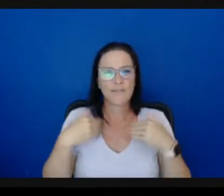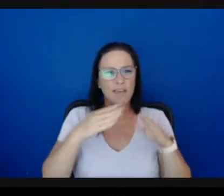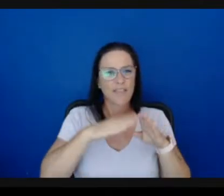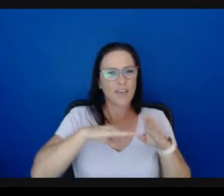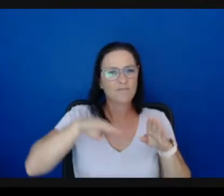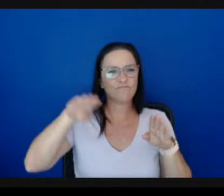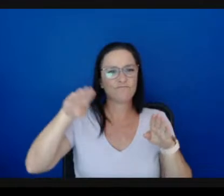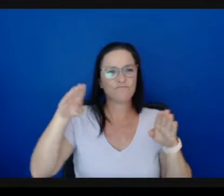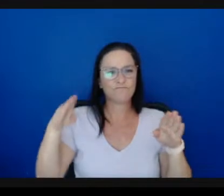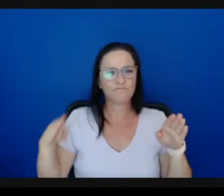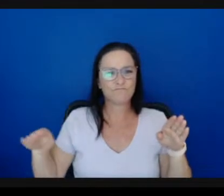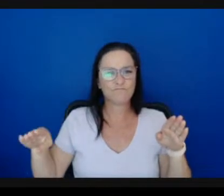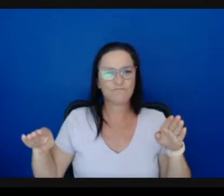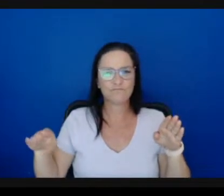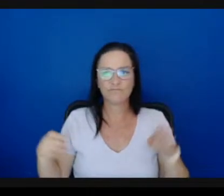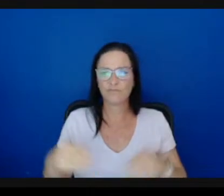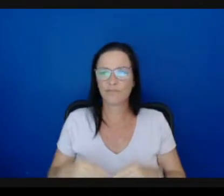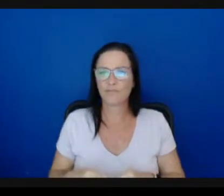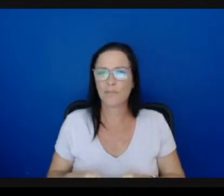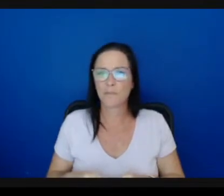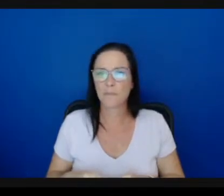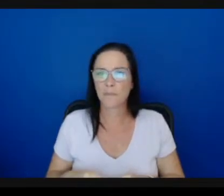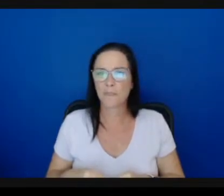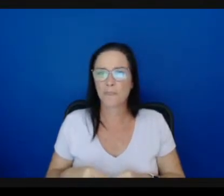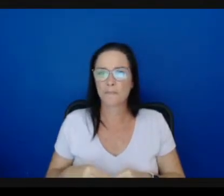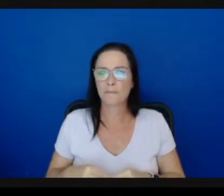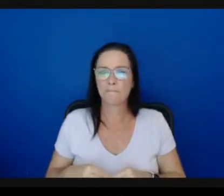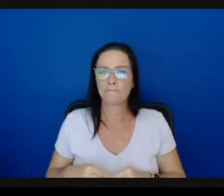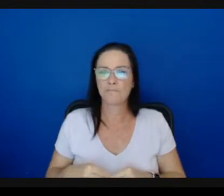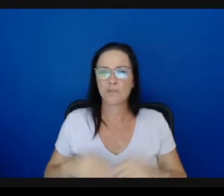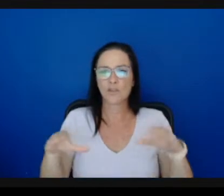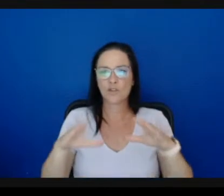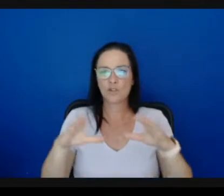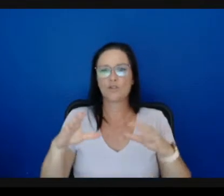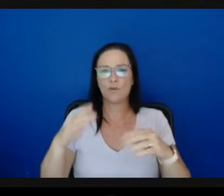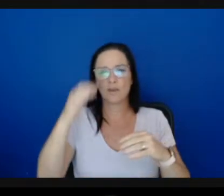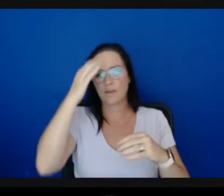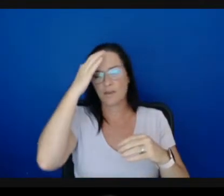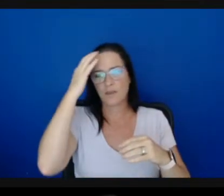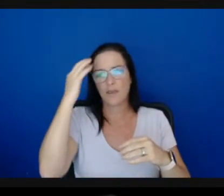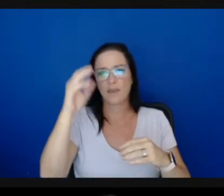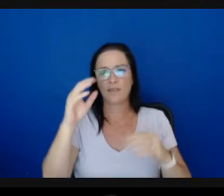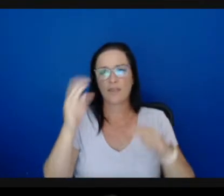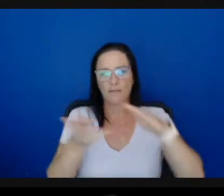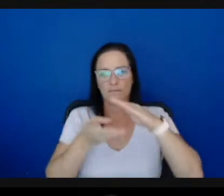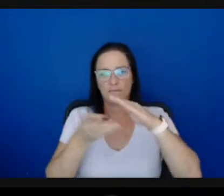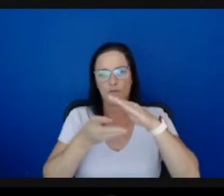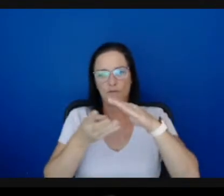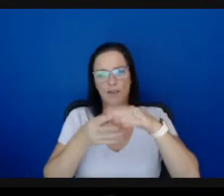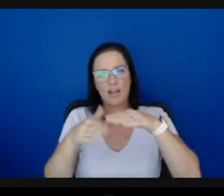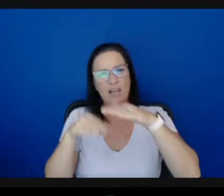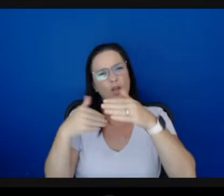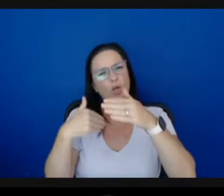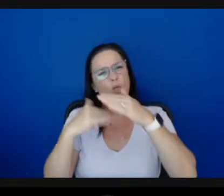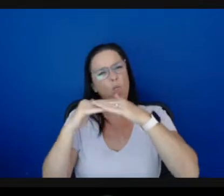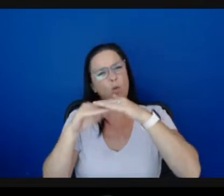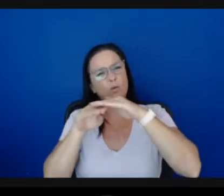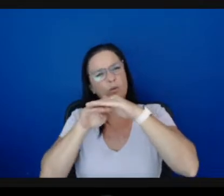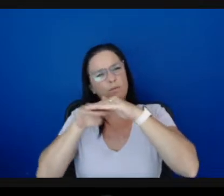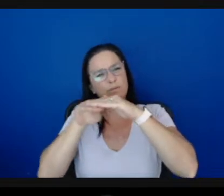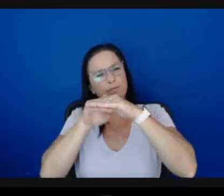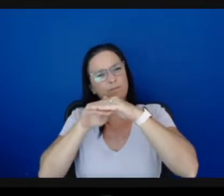these cycles, due to magma movement in the near surface underground, but no